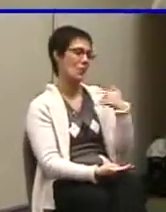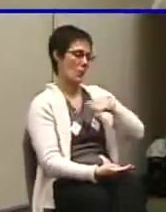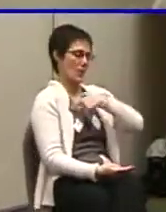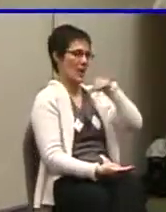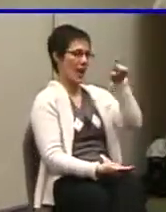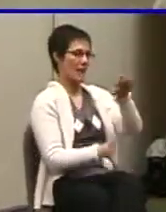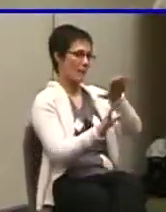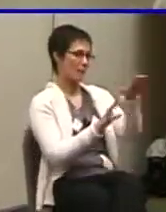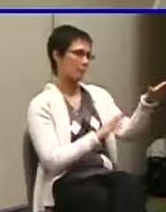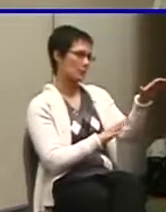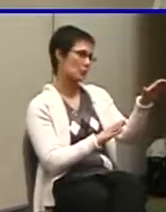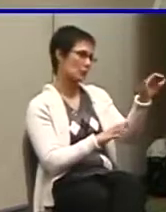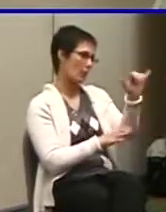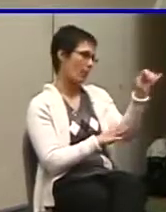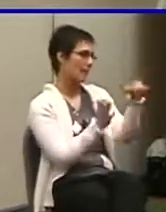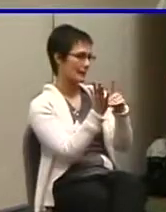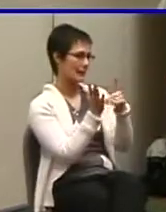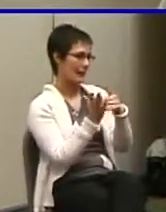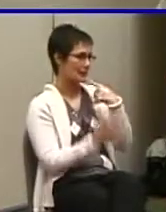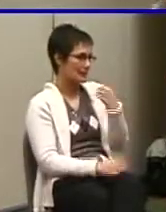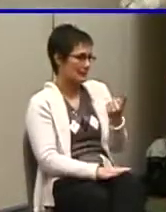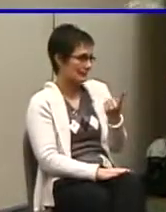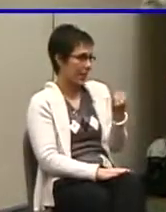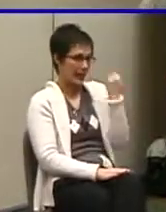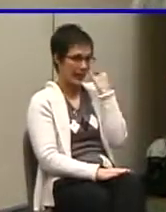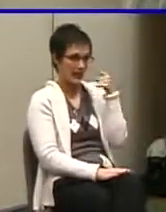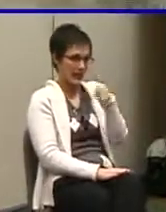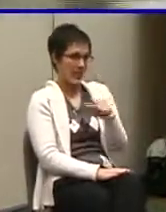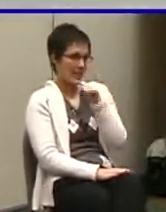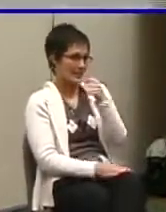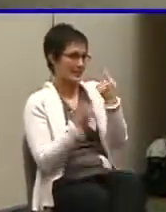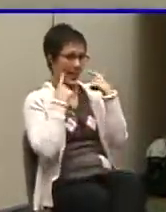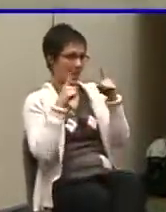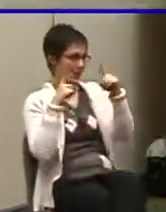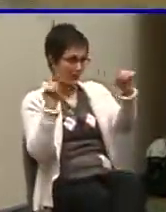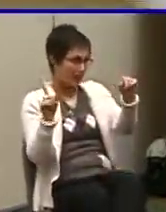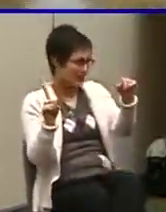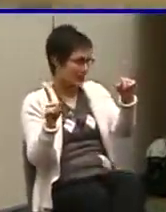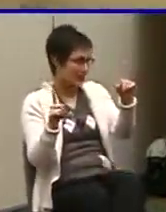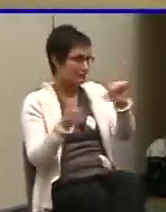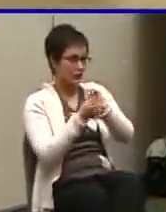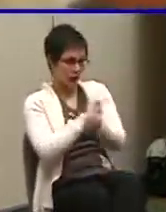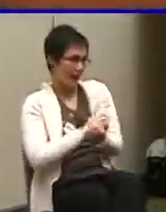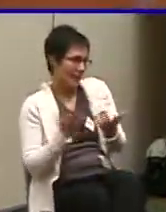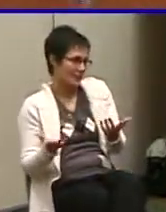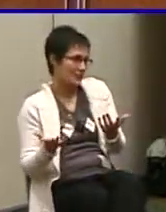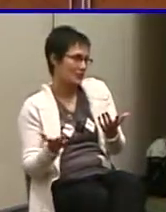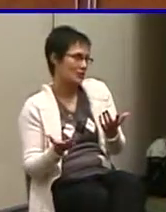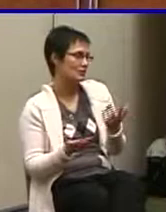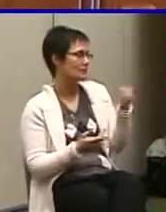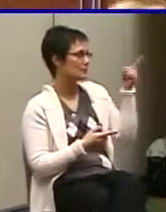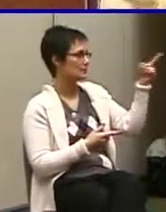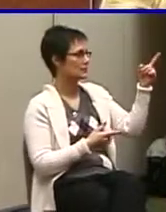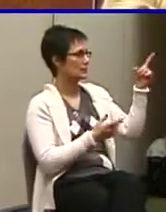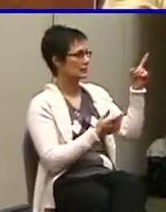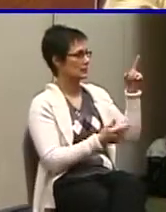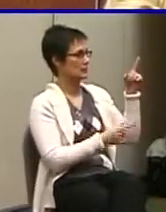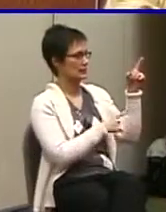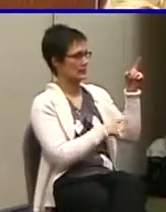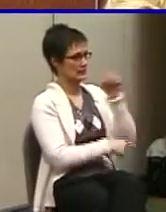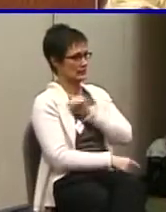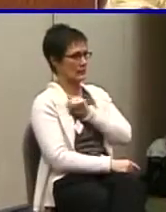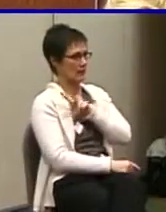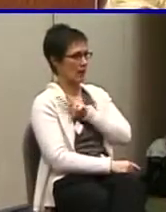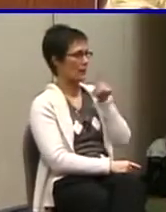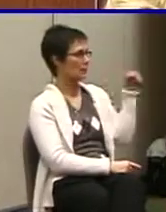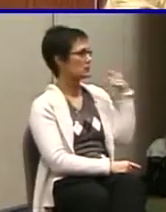that may be more effective. Okay? What else is, yeah? Well, SRC, I think, could also, you know, maybe, I'm just thinking